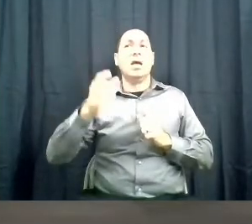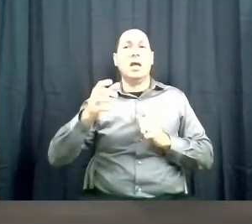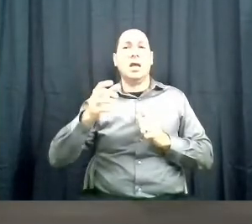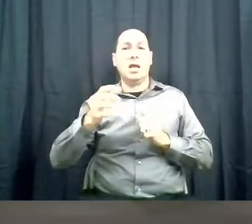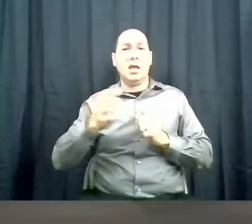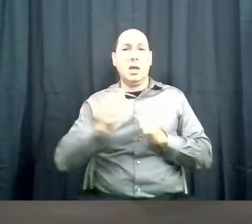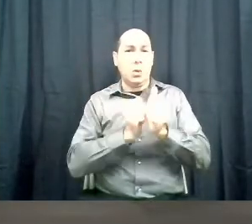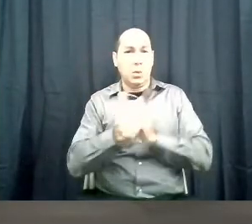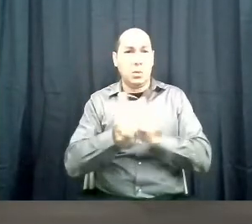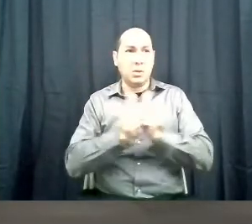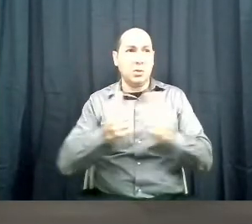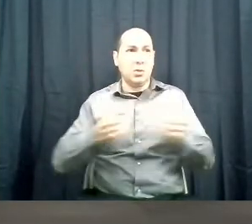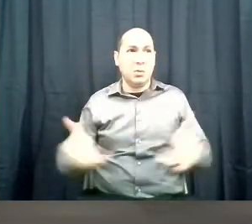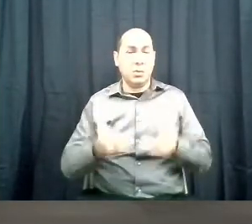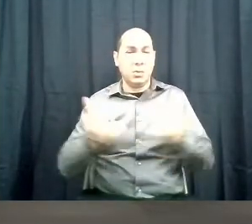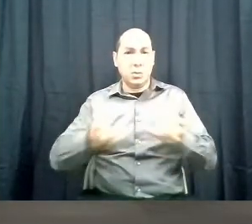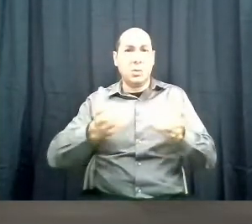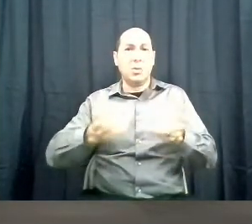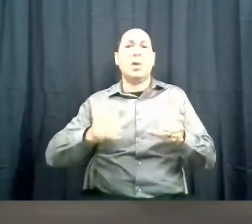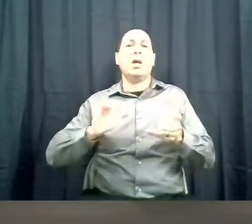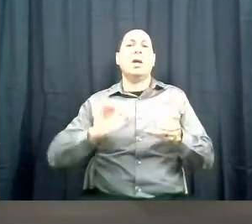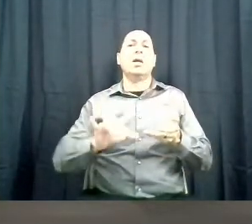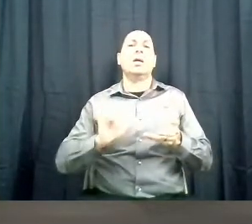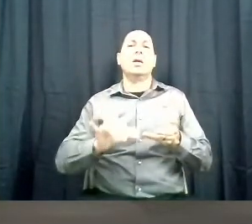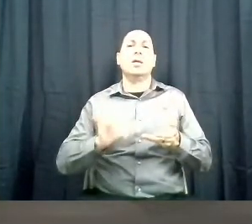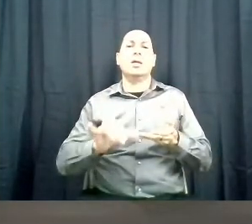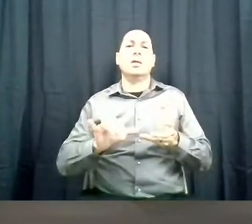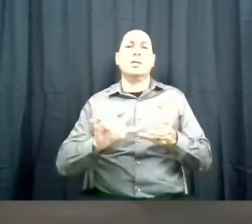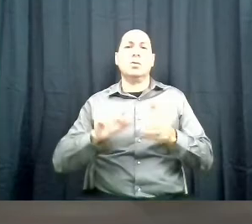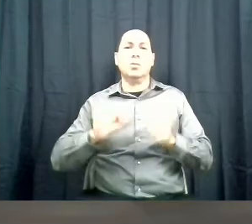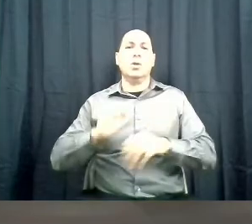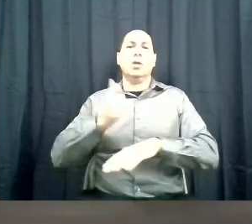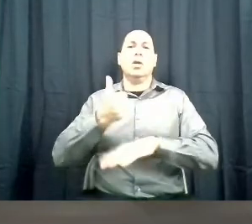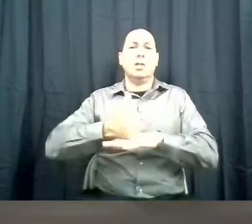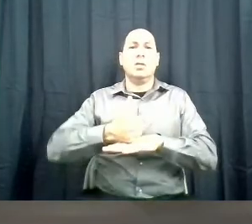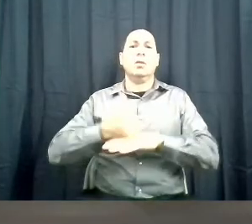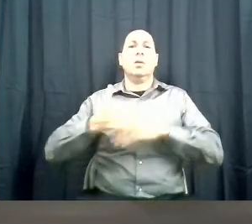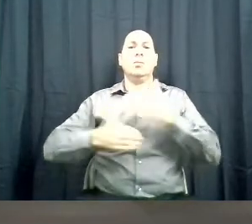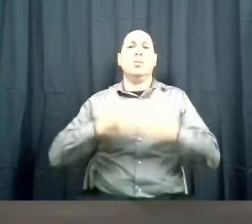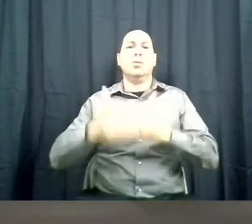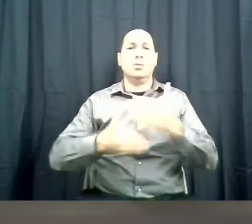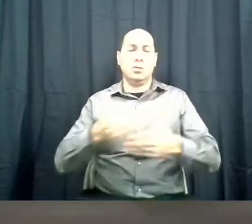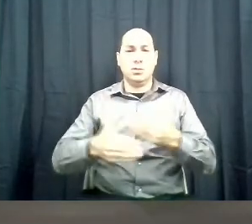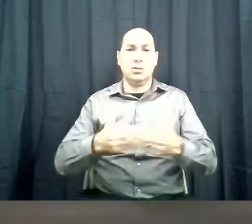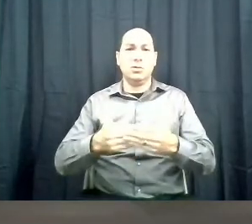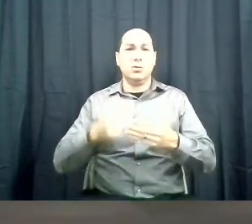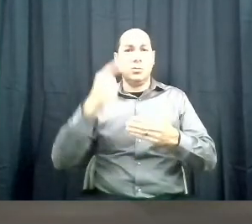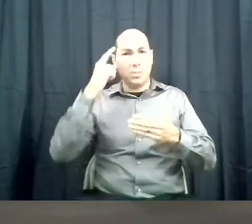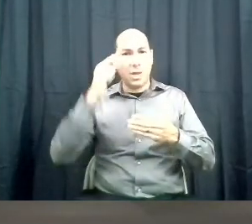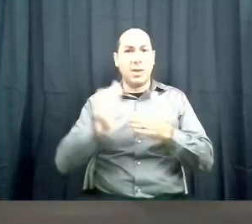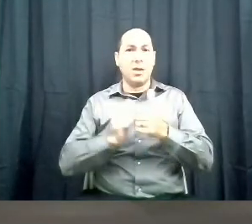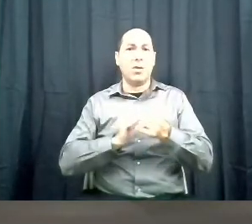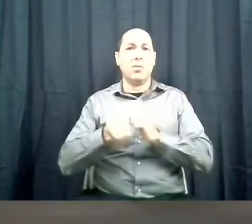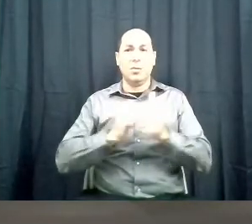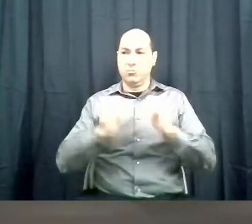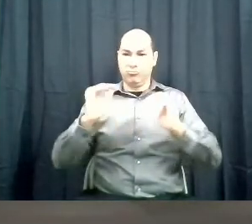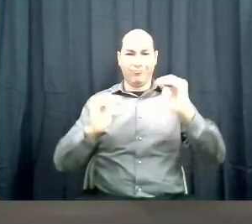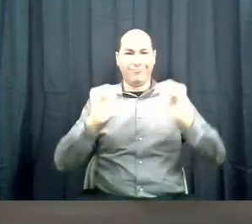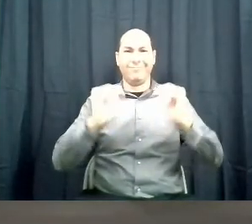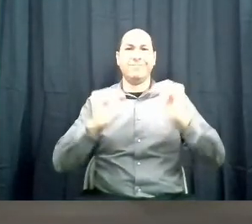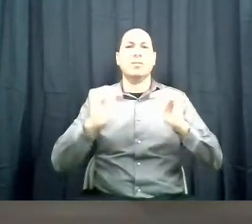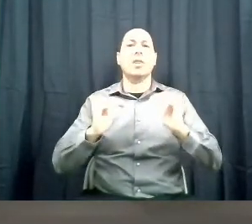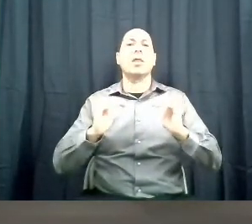in PROMESA as referring to the procurement process, a transparent procurement competitive process for procurement,